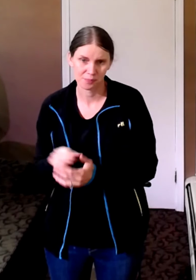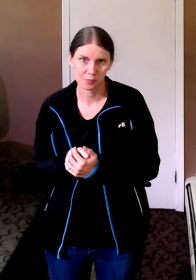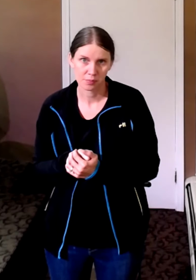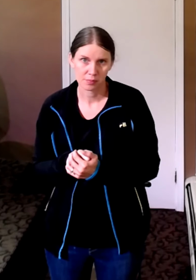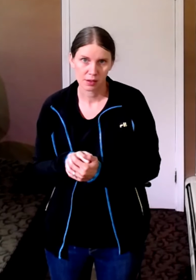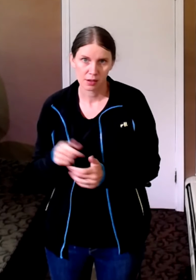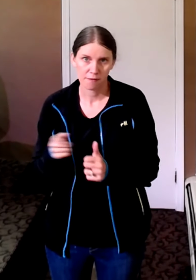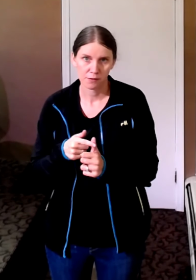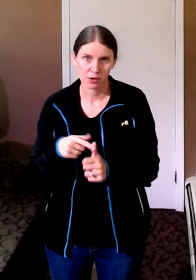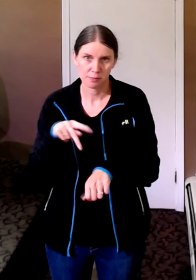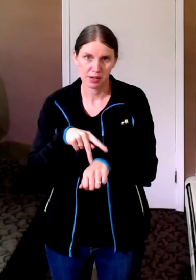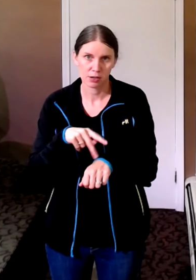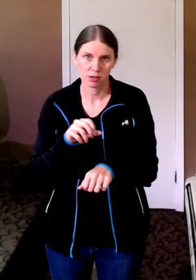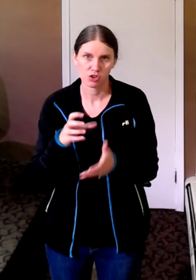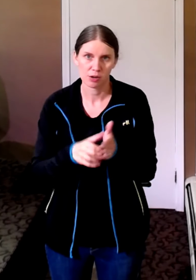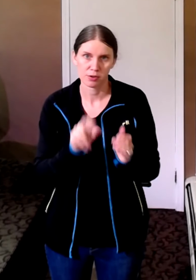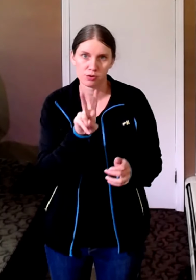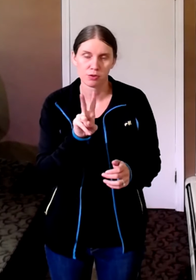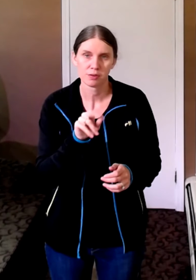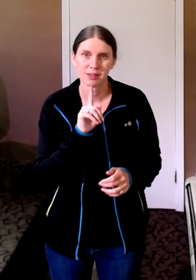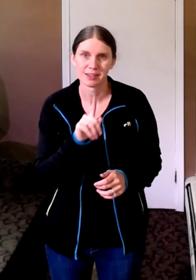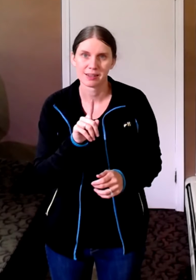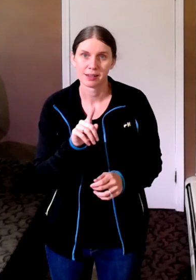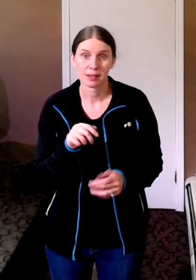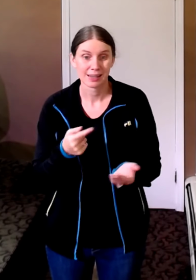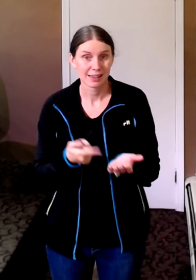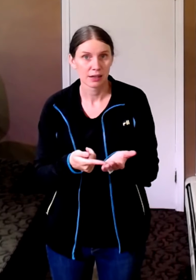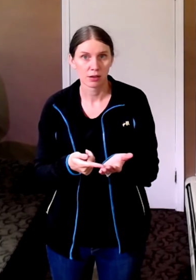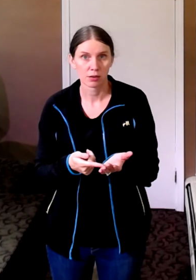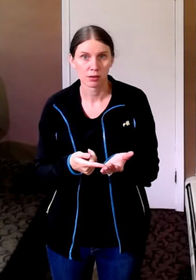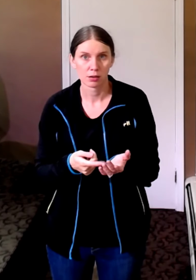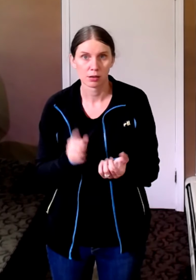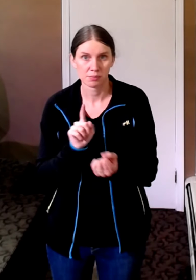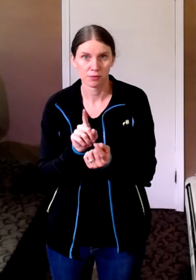In 1 Peter 2:21, it says, for even hereunto,